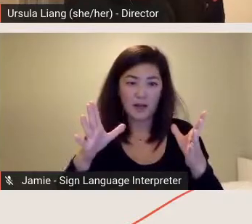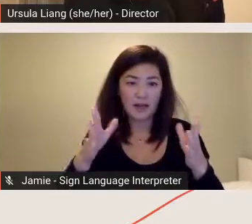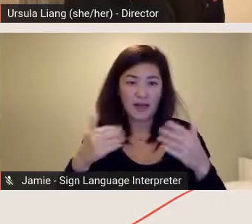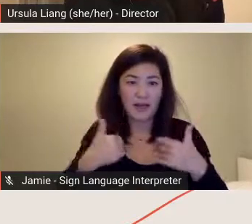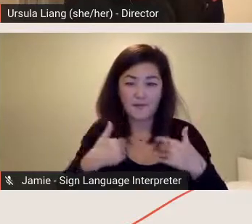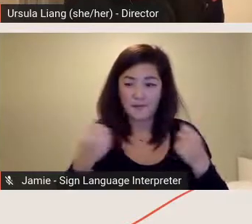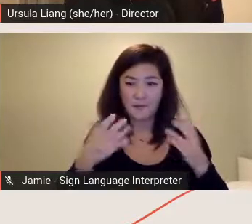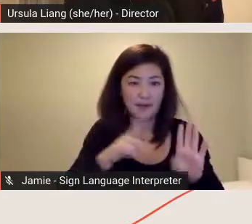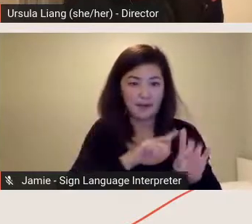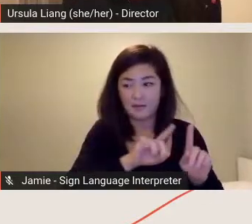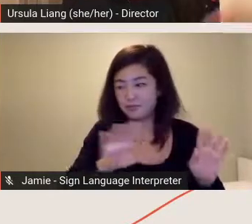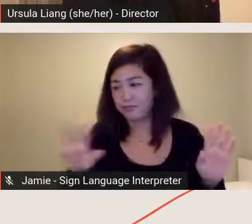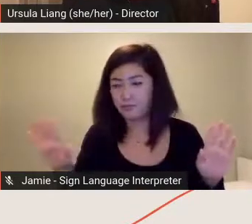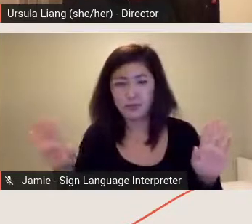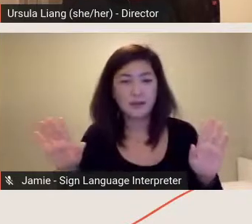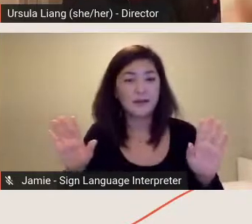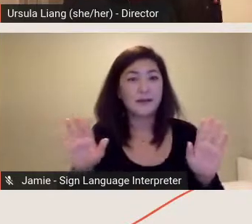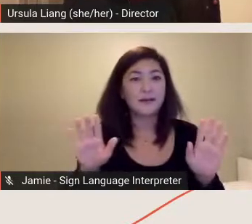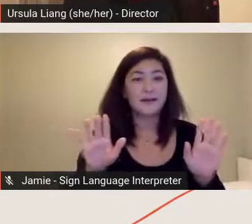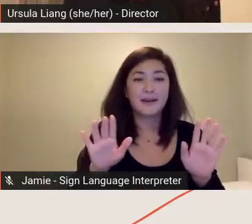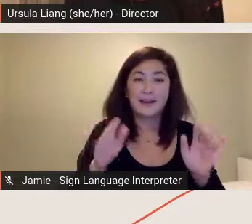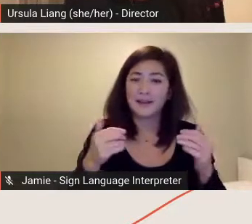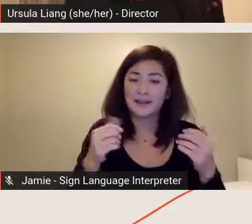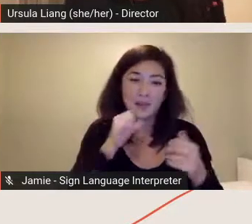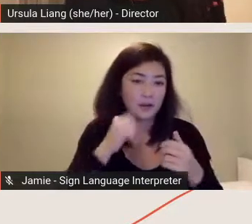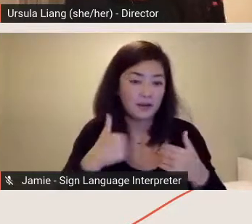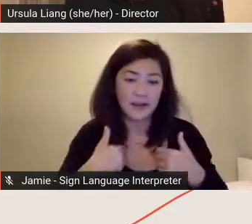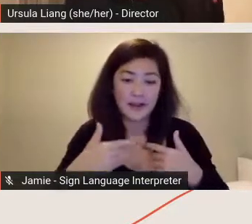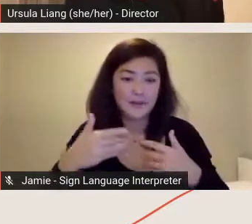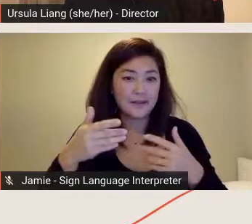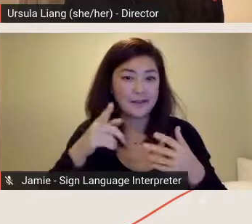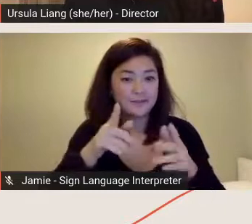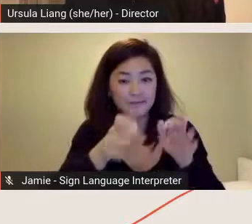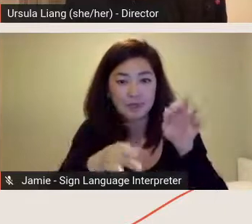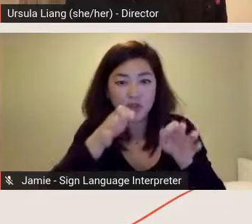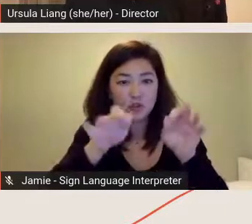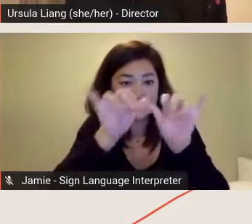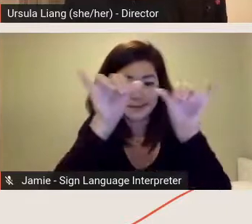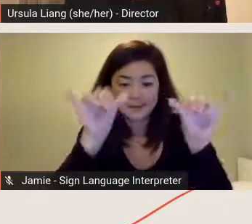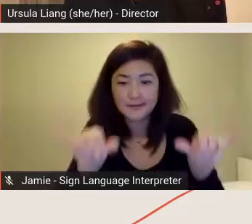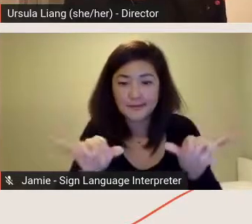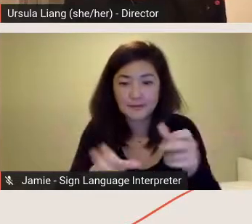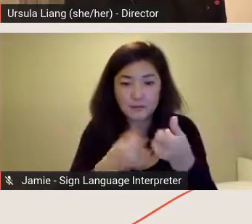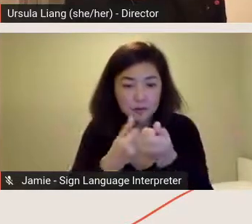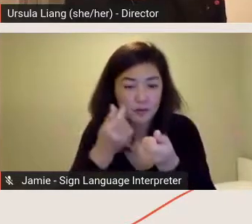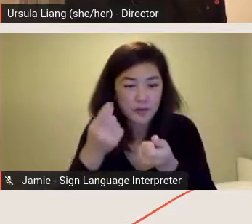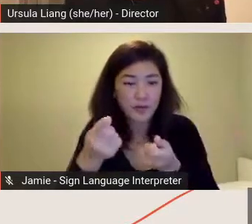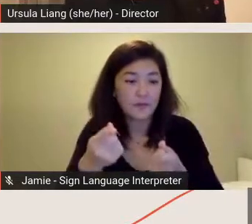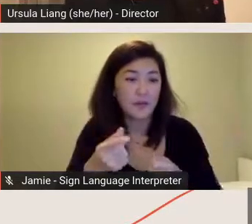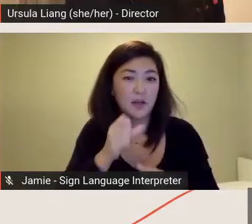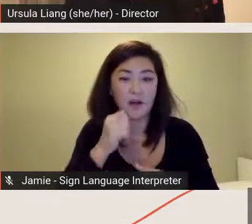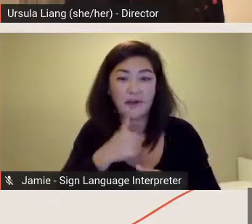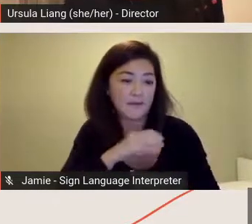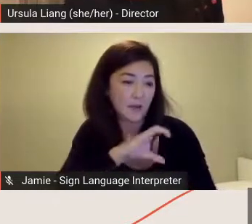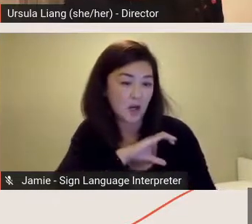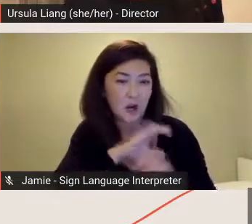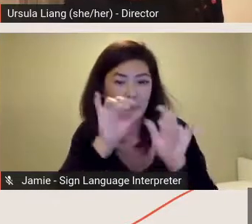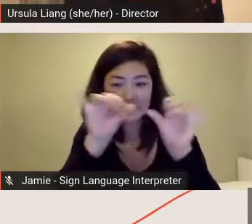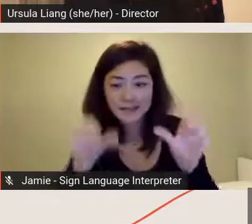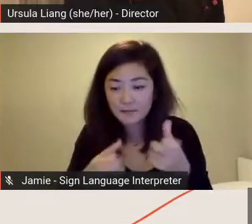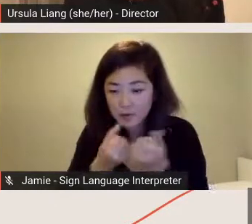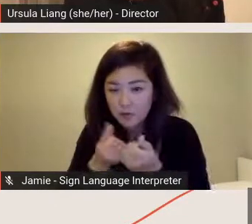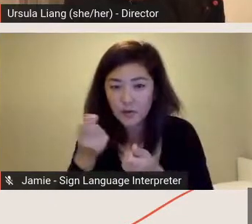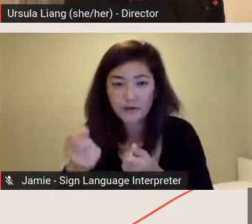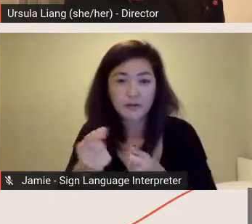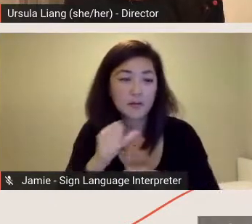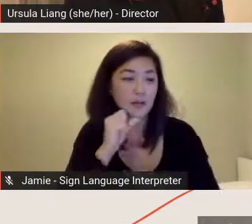having a justice system that works for them in many other ways, and not having police system that works for them either, and not having a